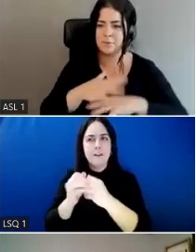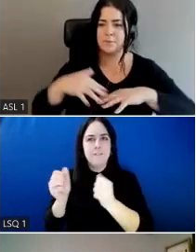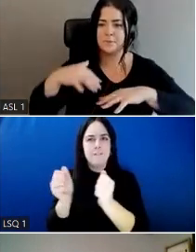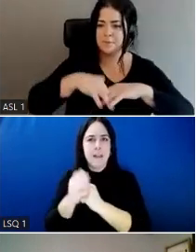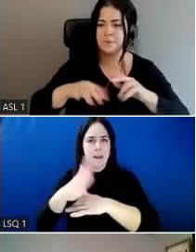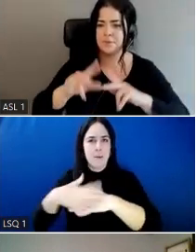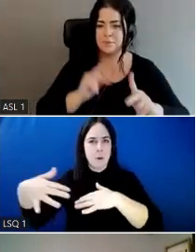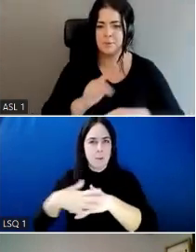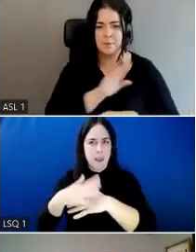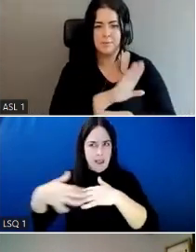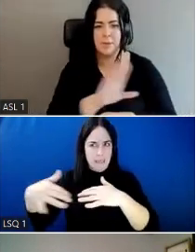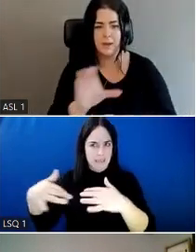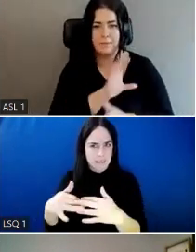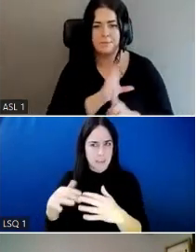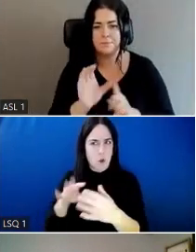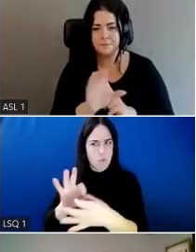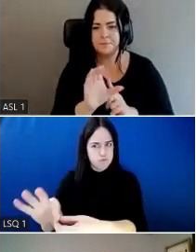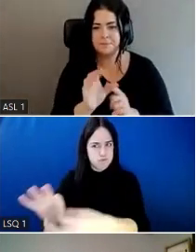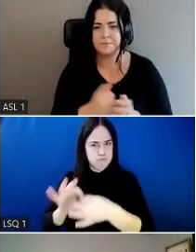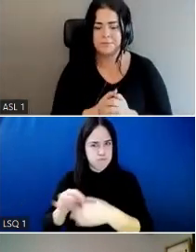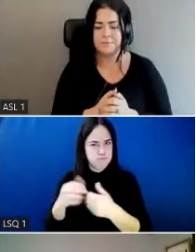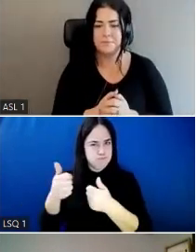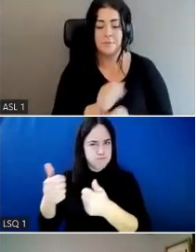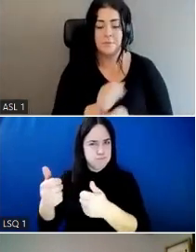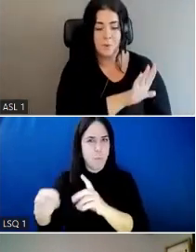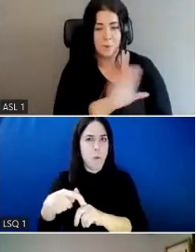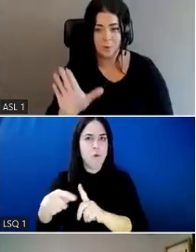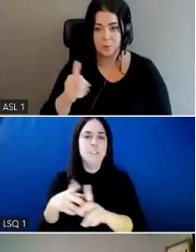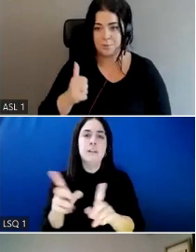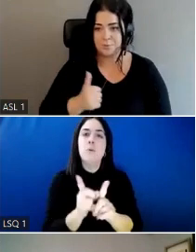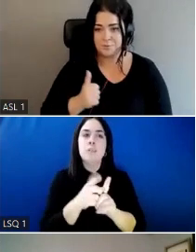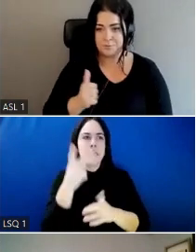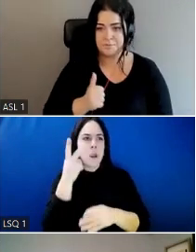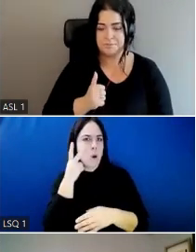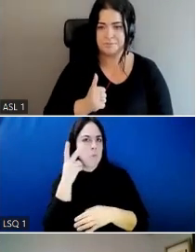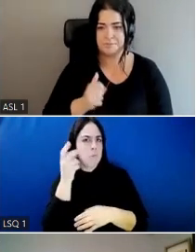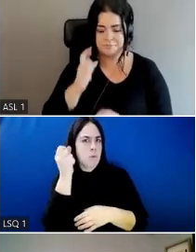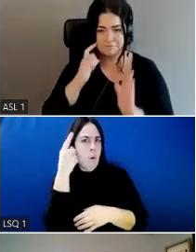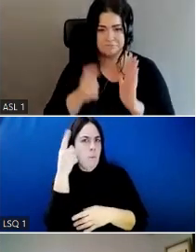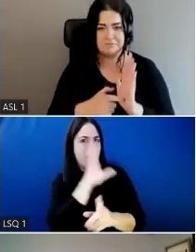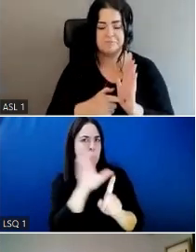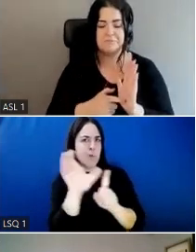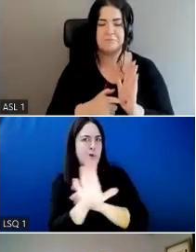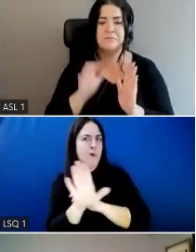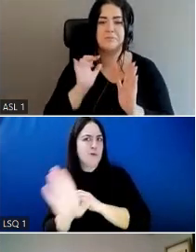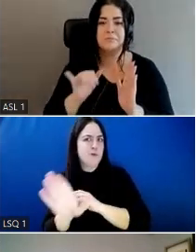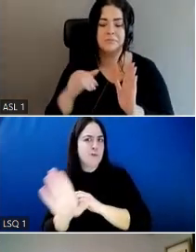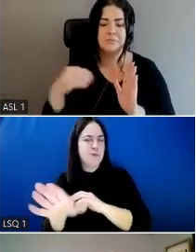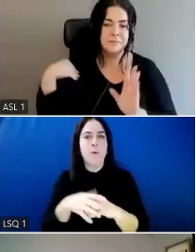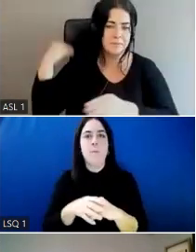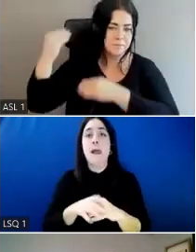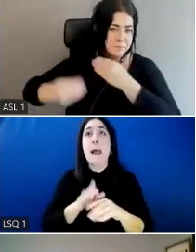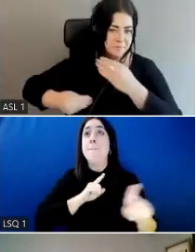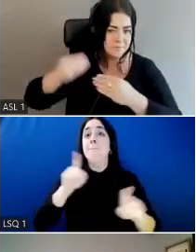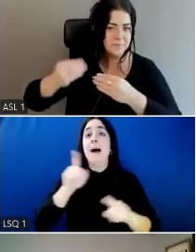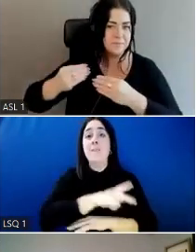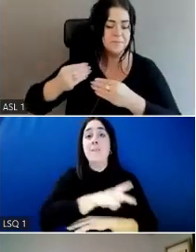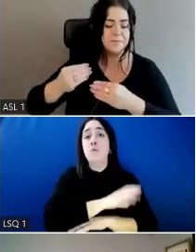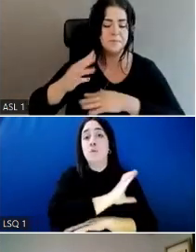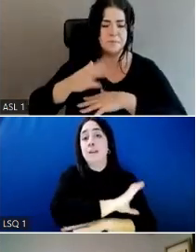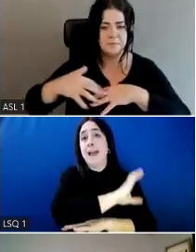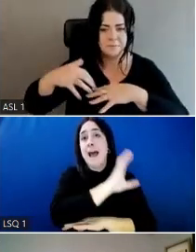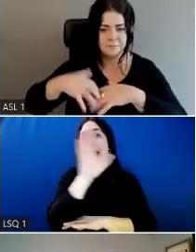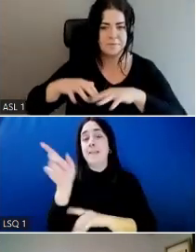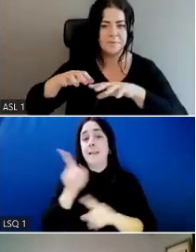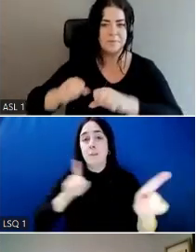their cultures. From coast to coast to coast, we acknowledge the ancestral and unceded